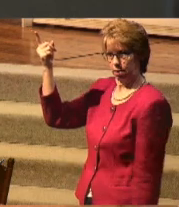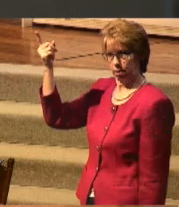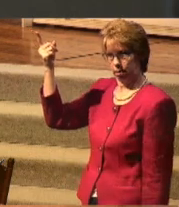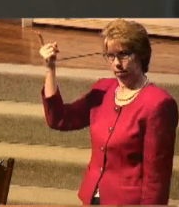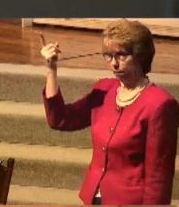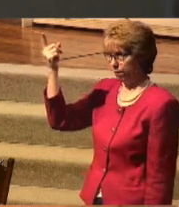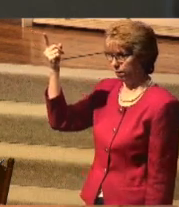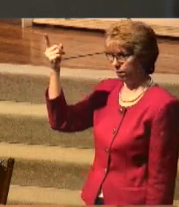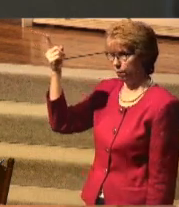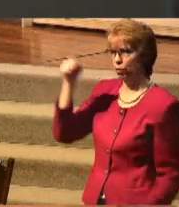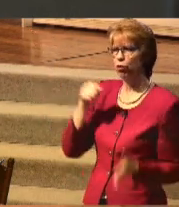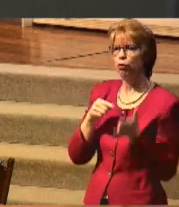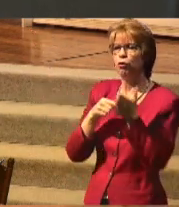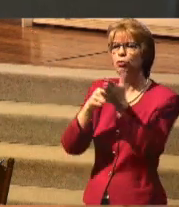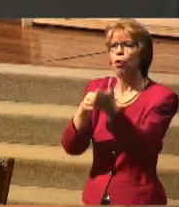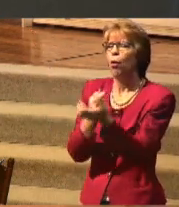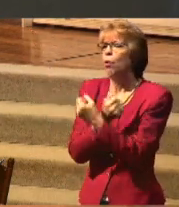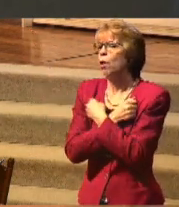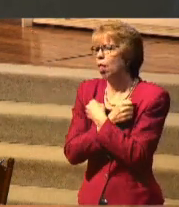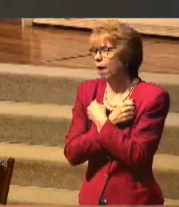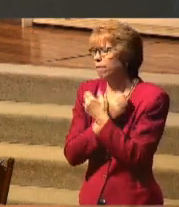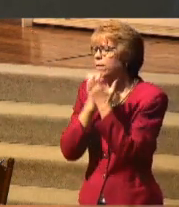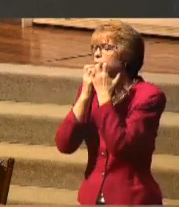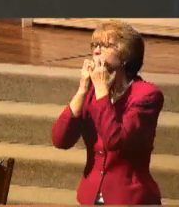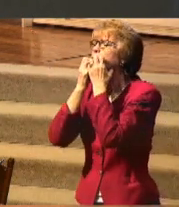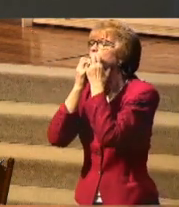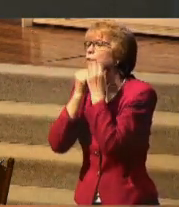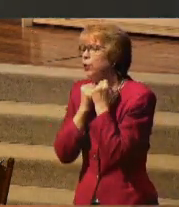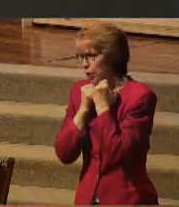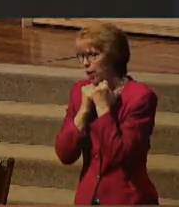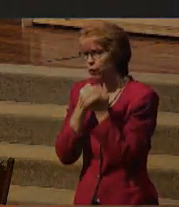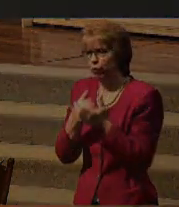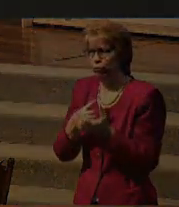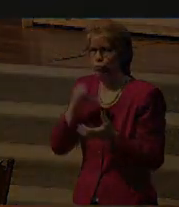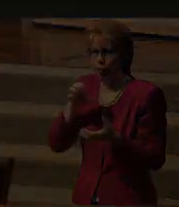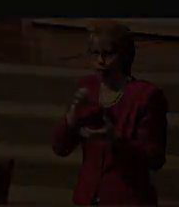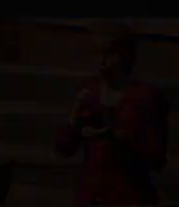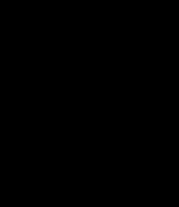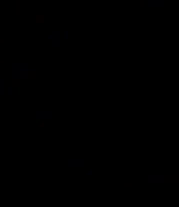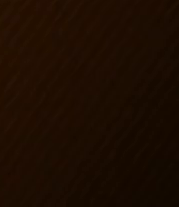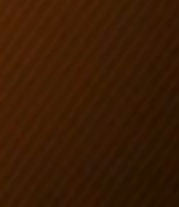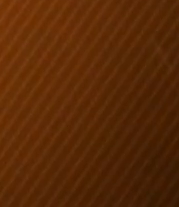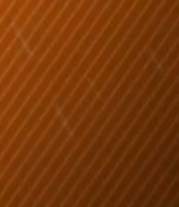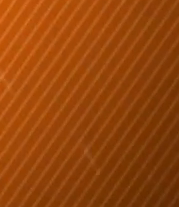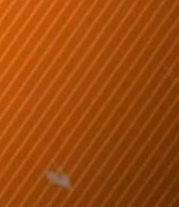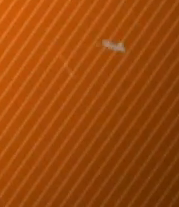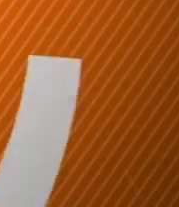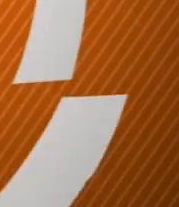Show your love. Cherish the treasure. Let's bow together in prayer.